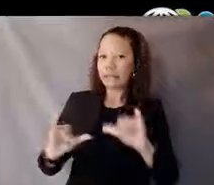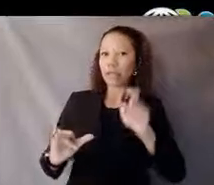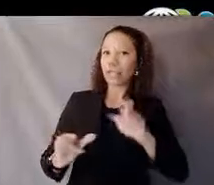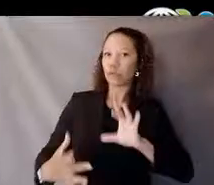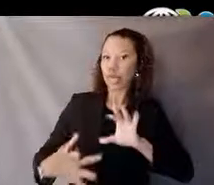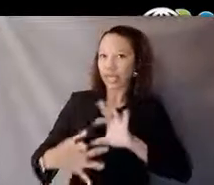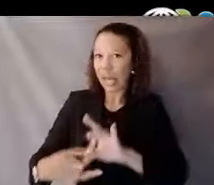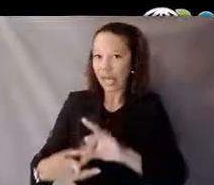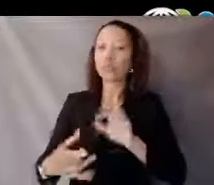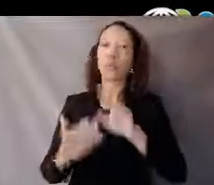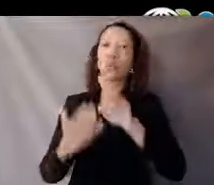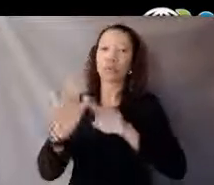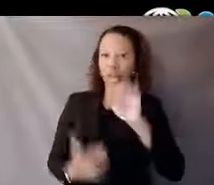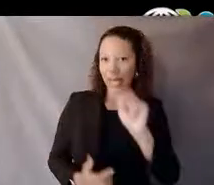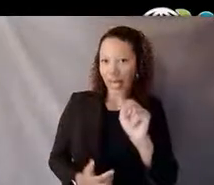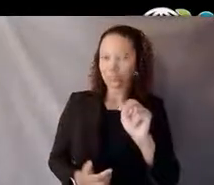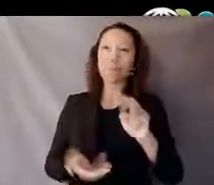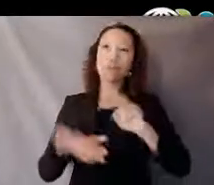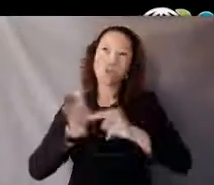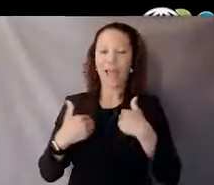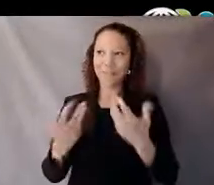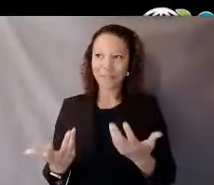they need to check in. So that means,